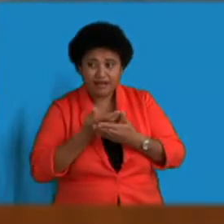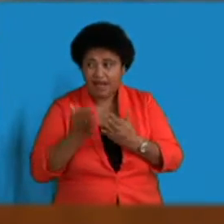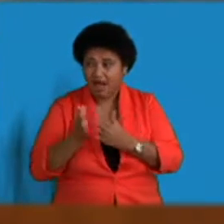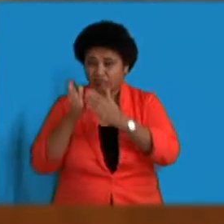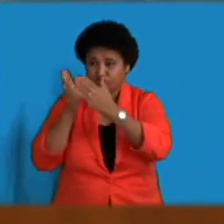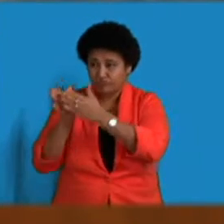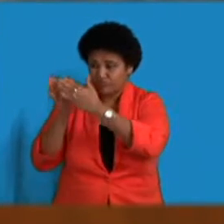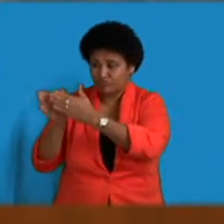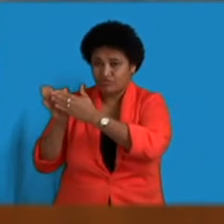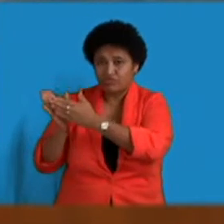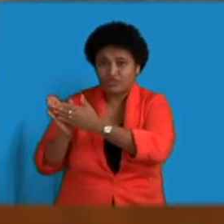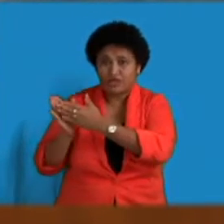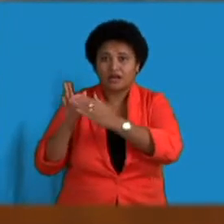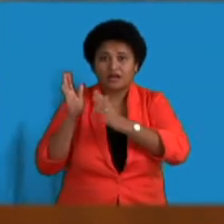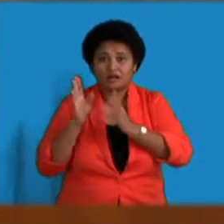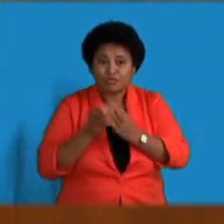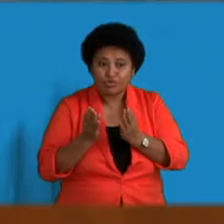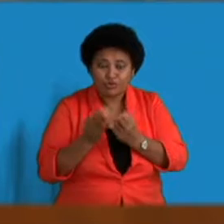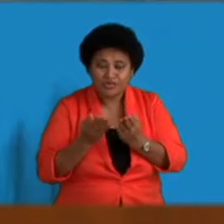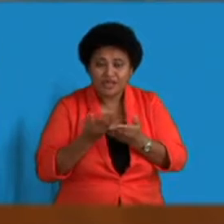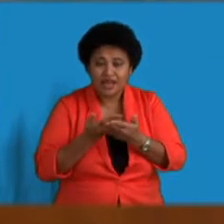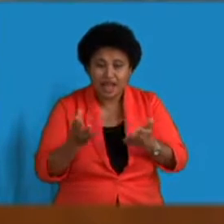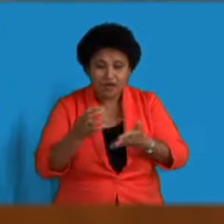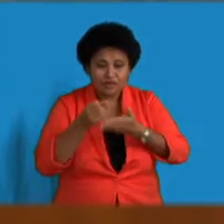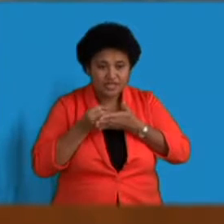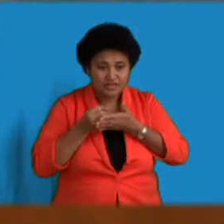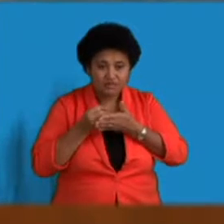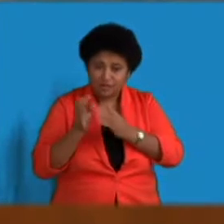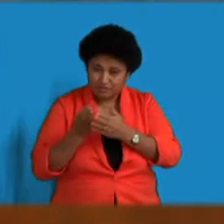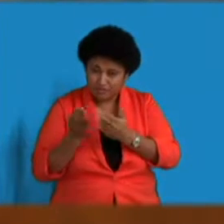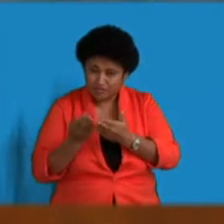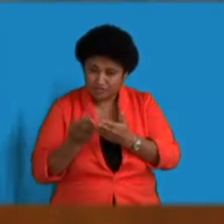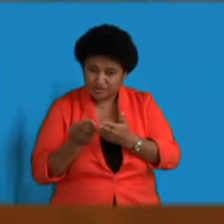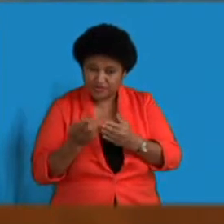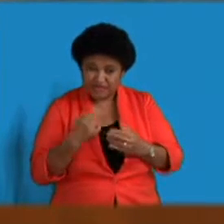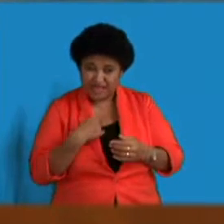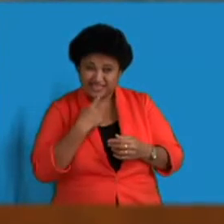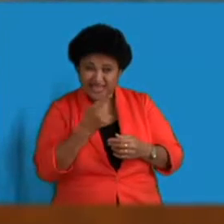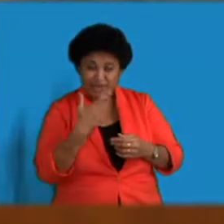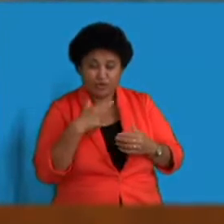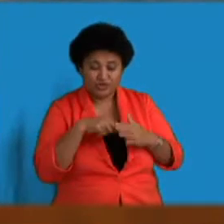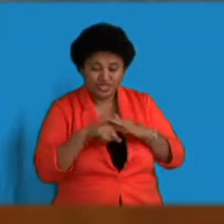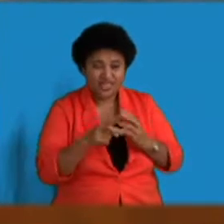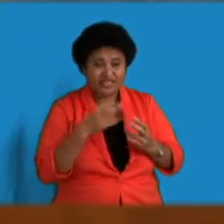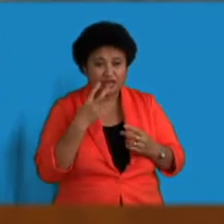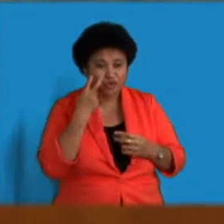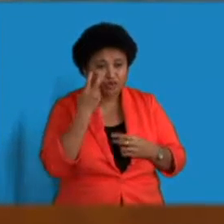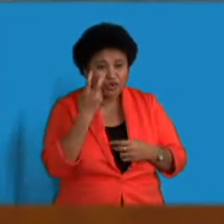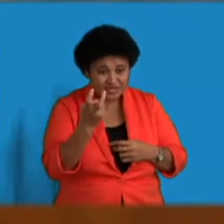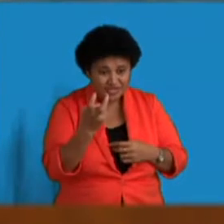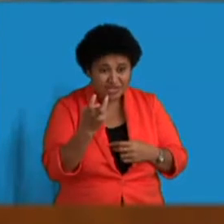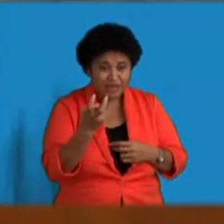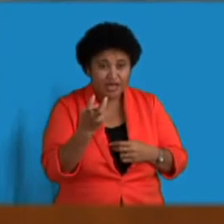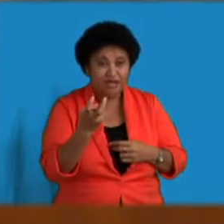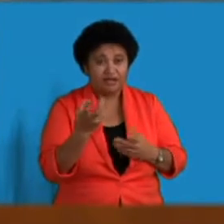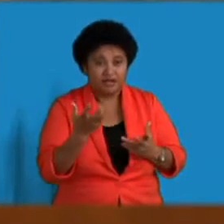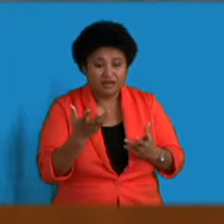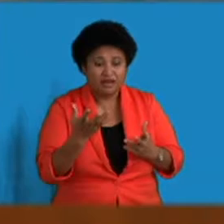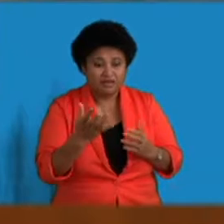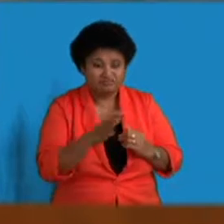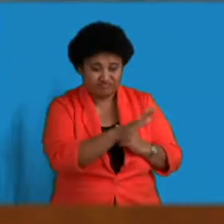that? I say this, Madam Speaker, because in the tourism belt, a lot of books are brought in by